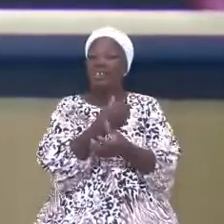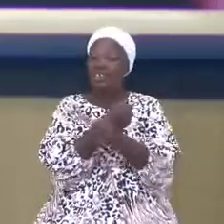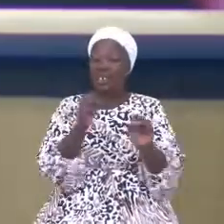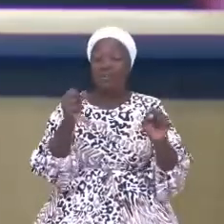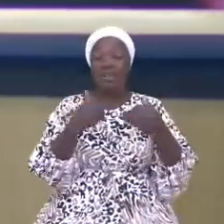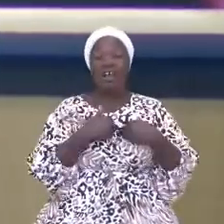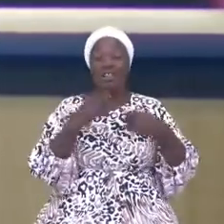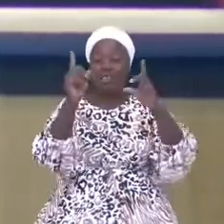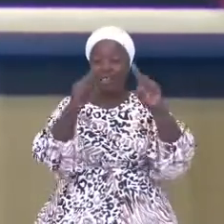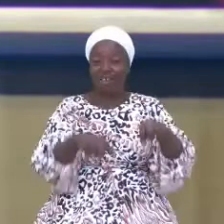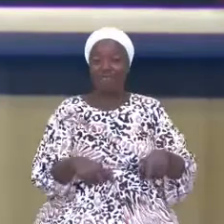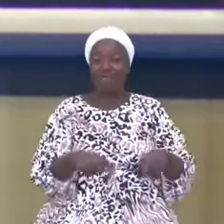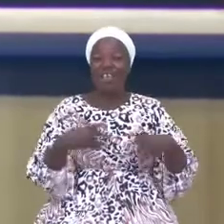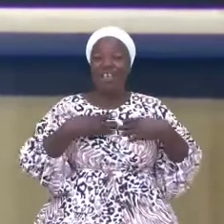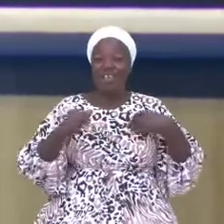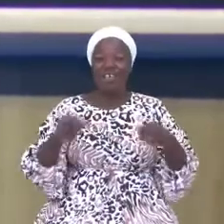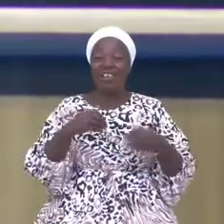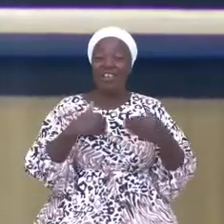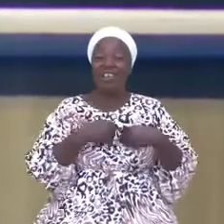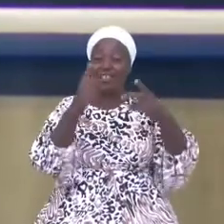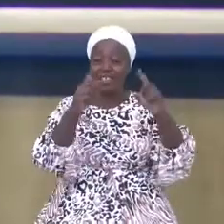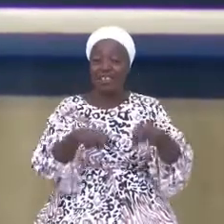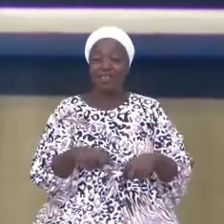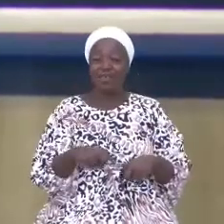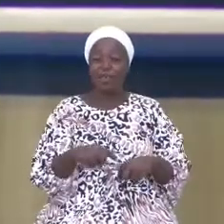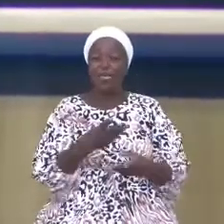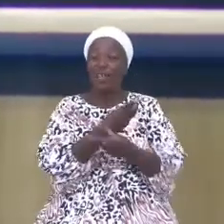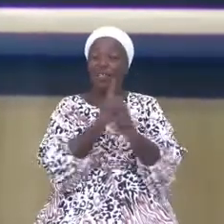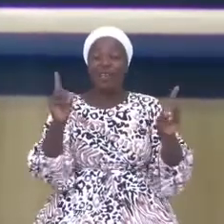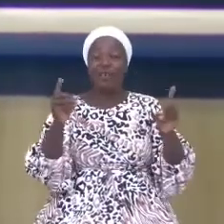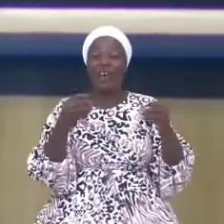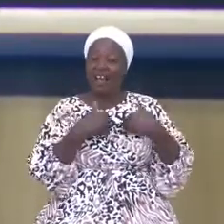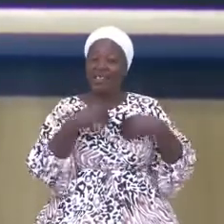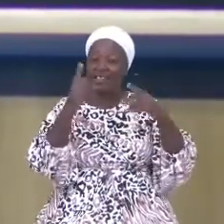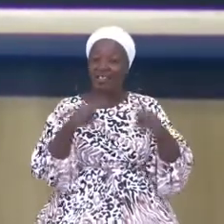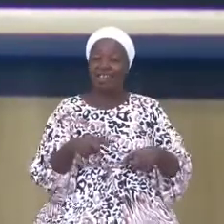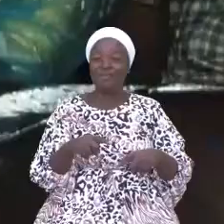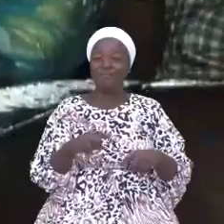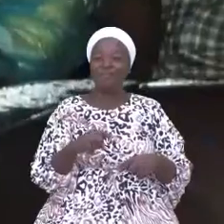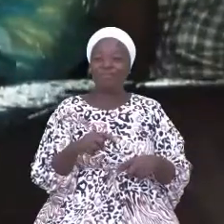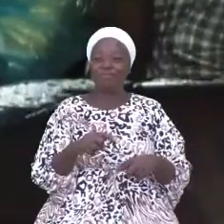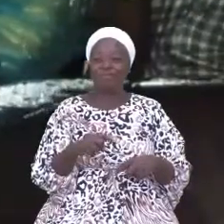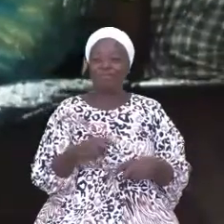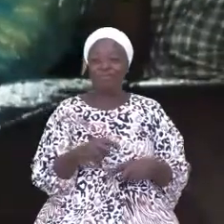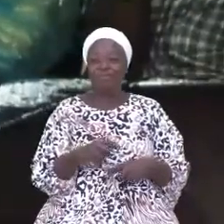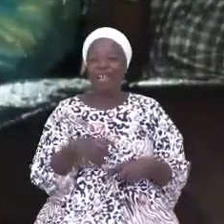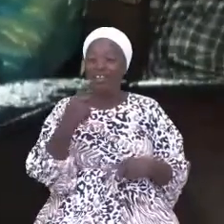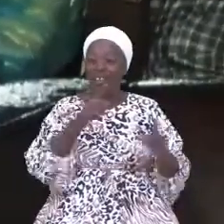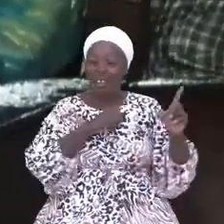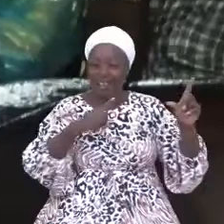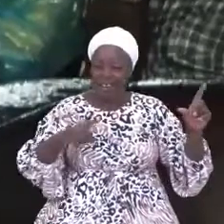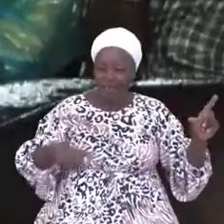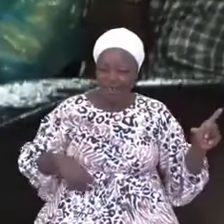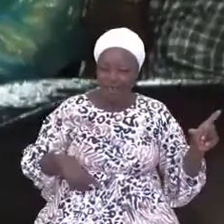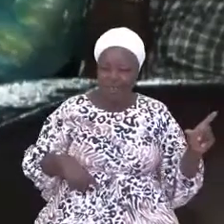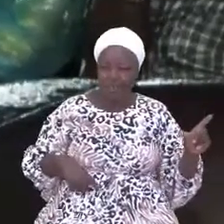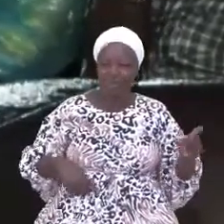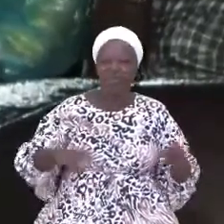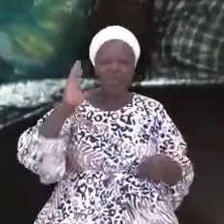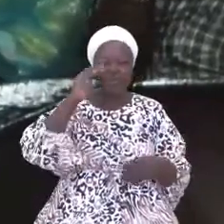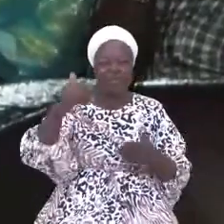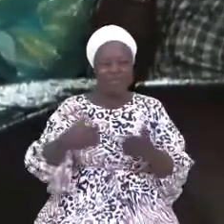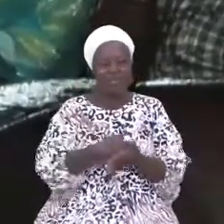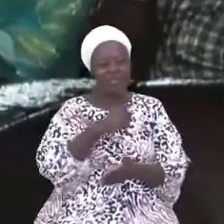has come. Healing has come. Deliverance has come. The Lord will renew